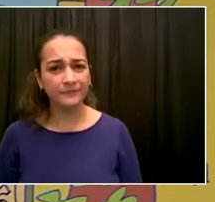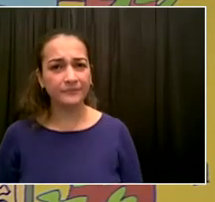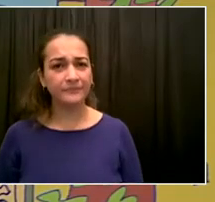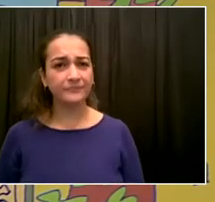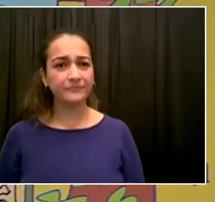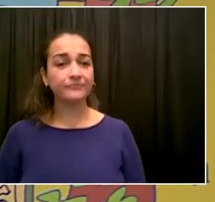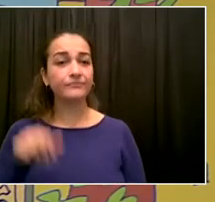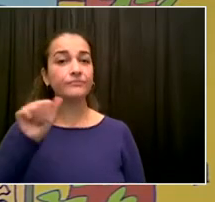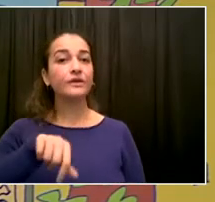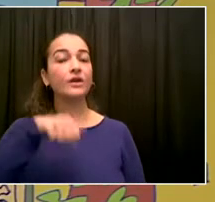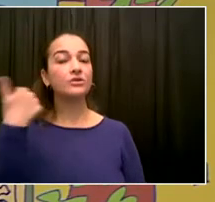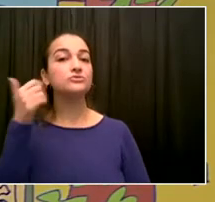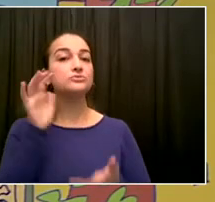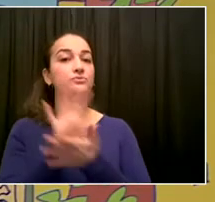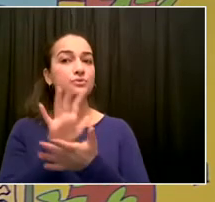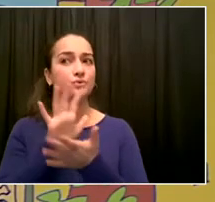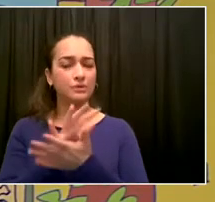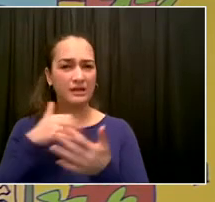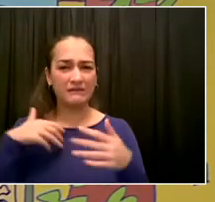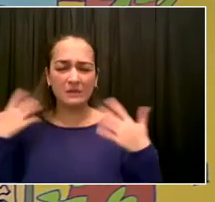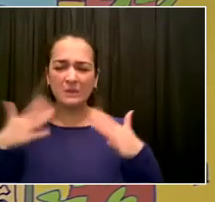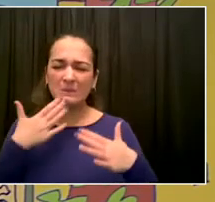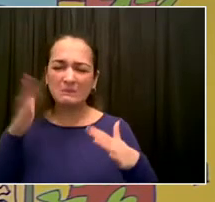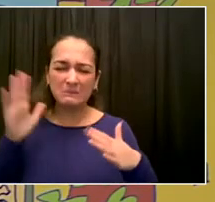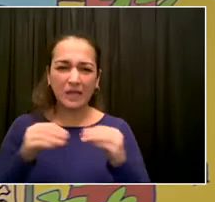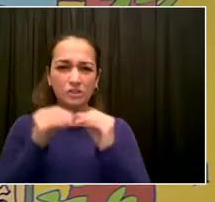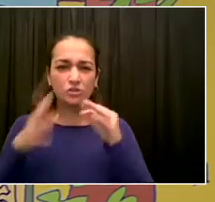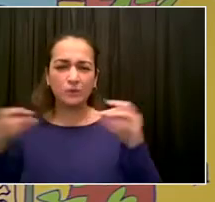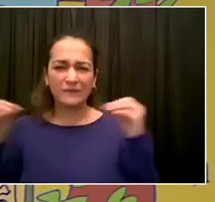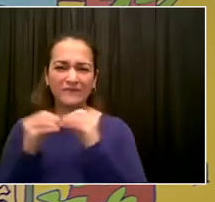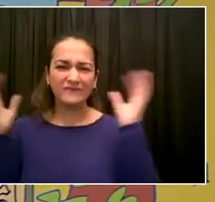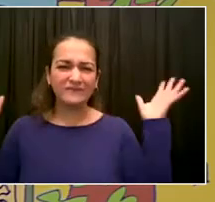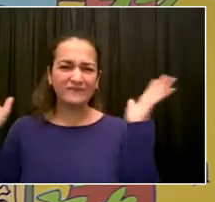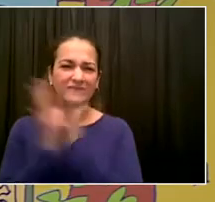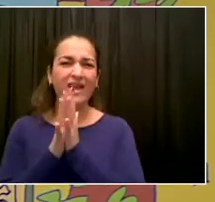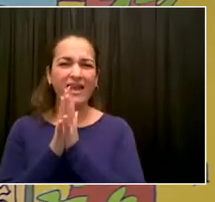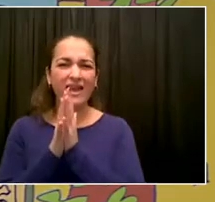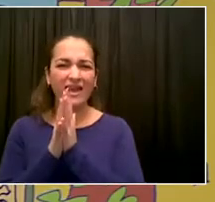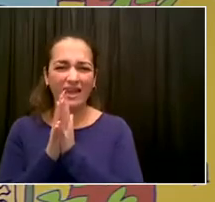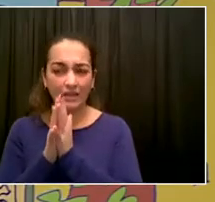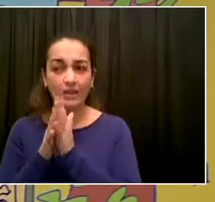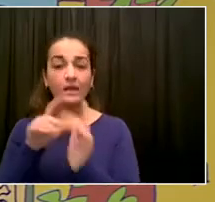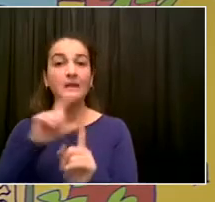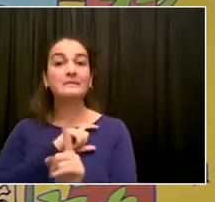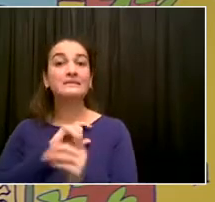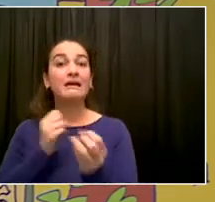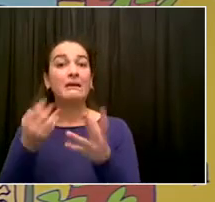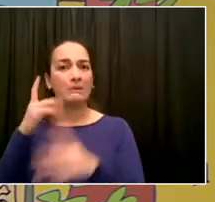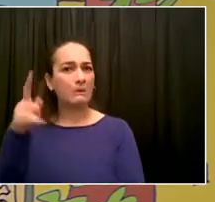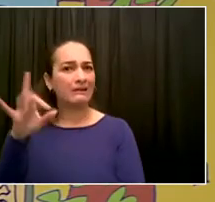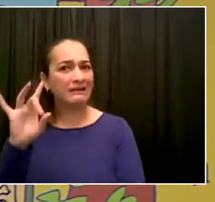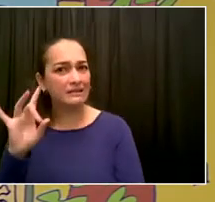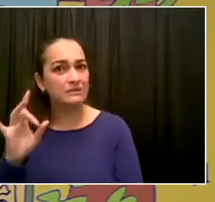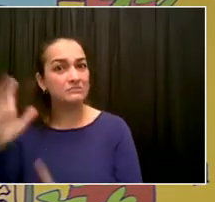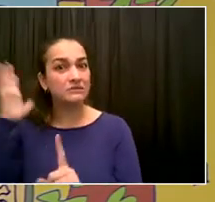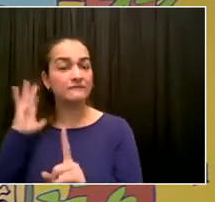safety agents in some schools because there seems to be an uptick in violence community-wide? So, Marcia, I'll start and I'll